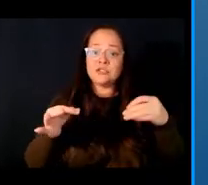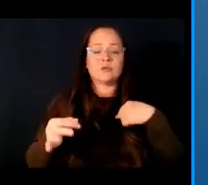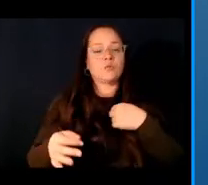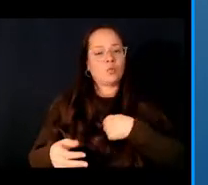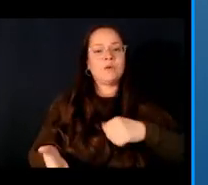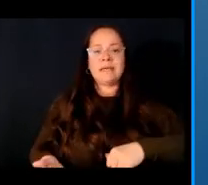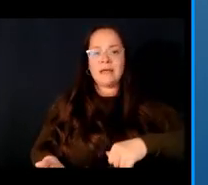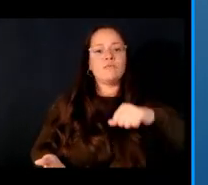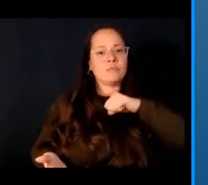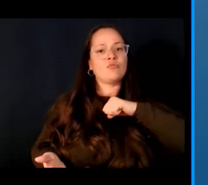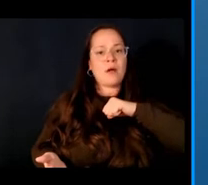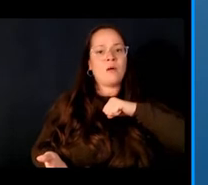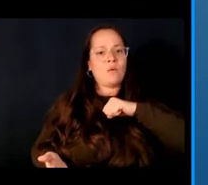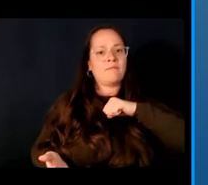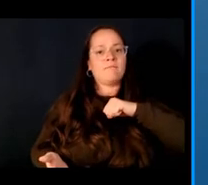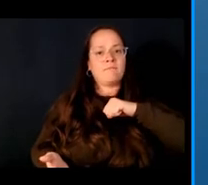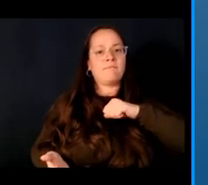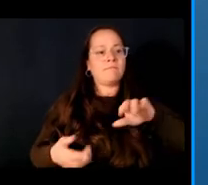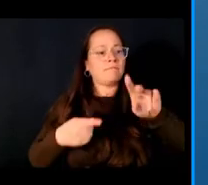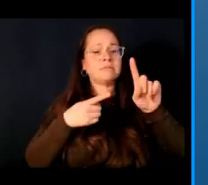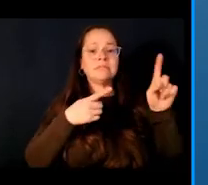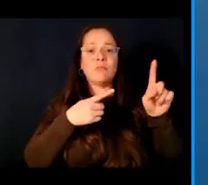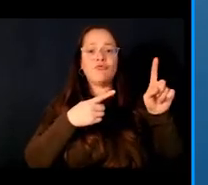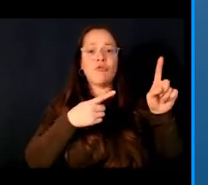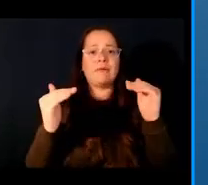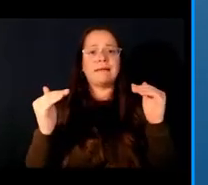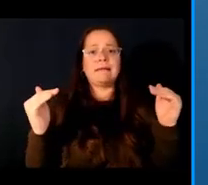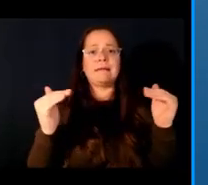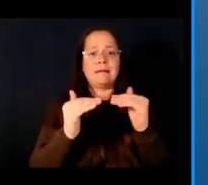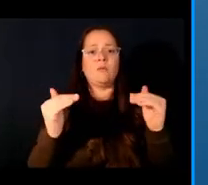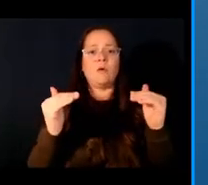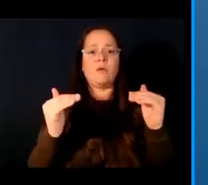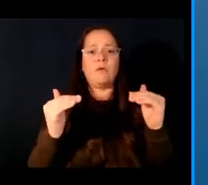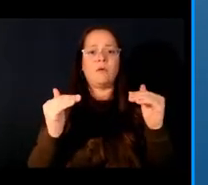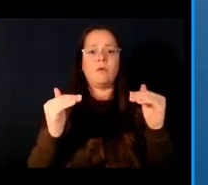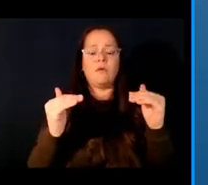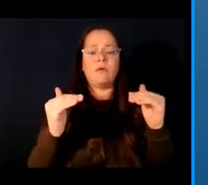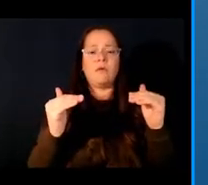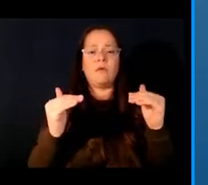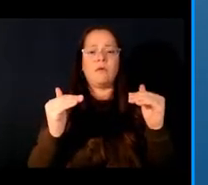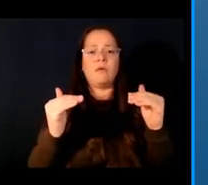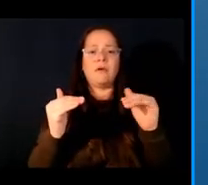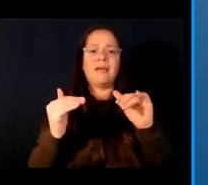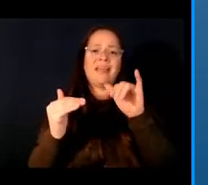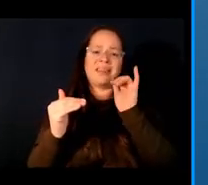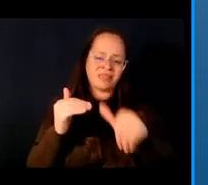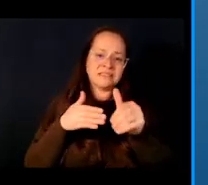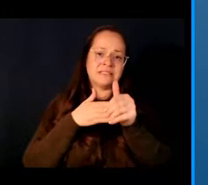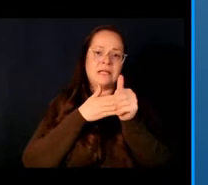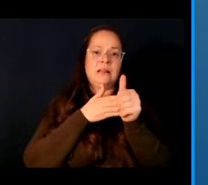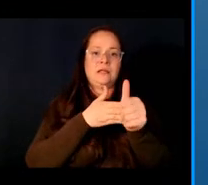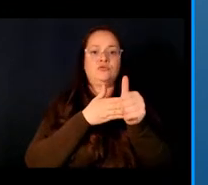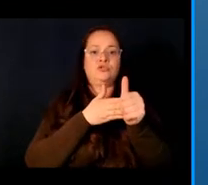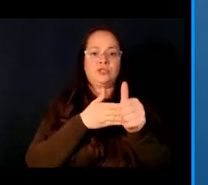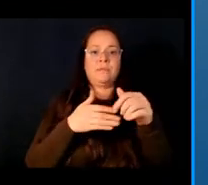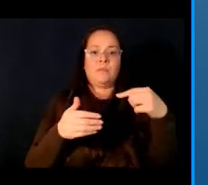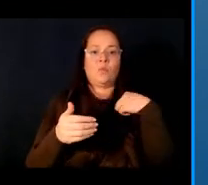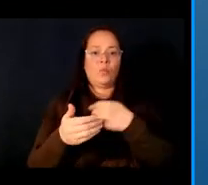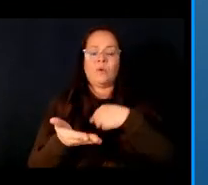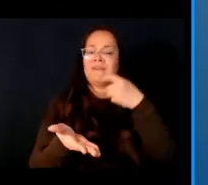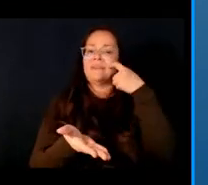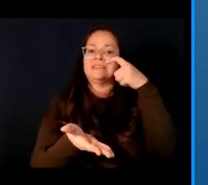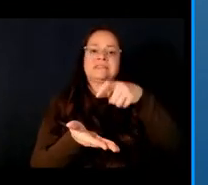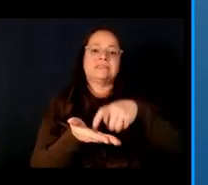of the Democratic party is the party of Hope this is a leadership that we have seen